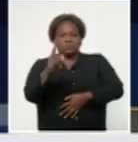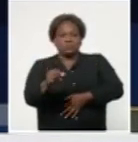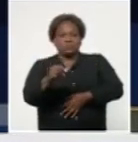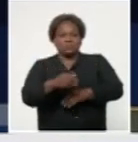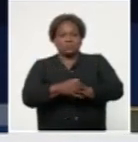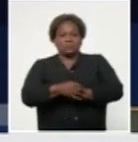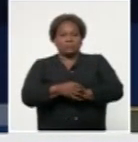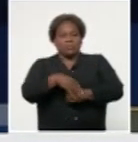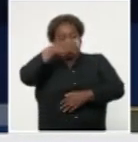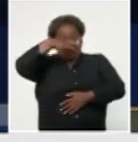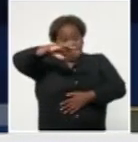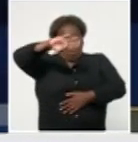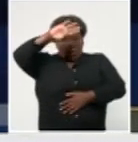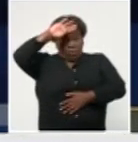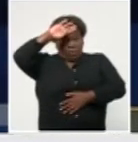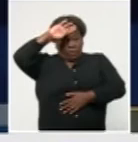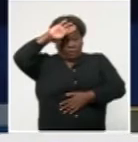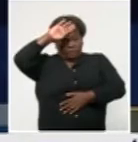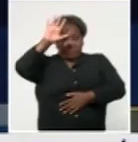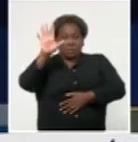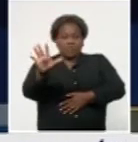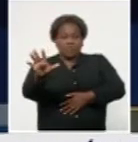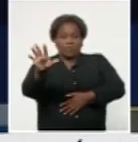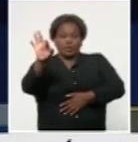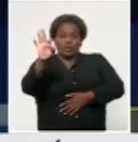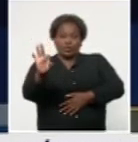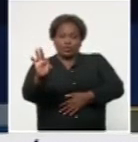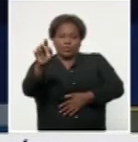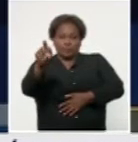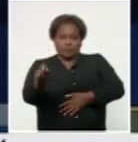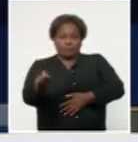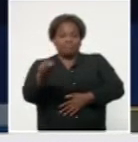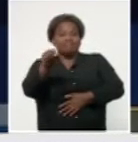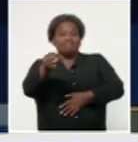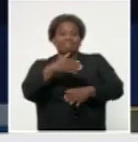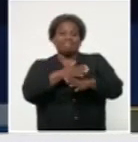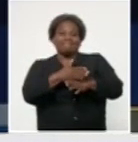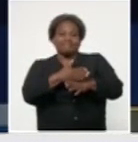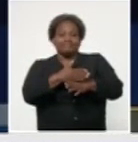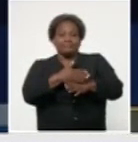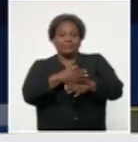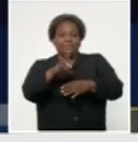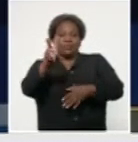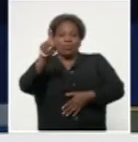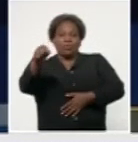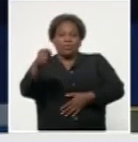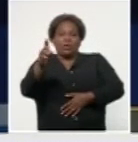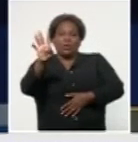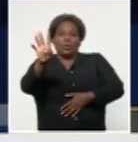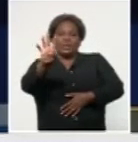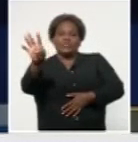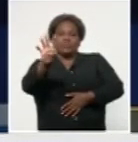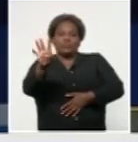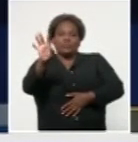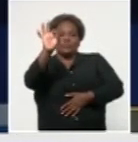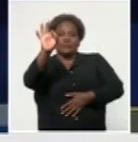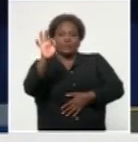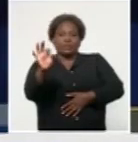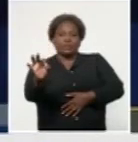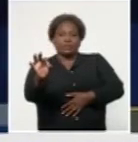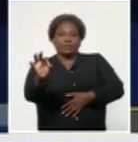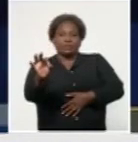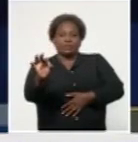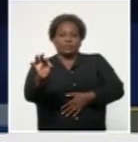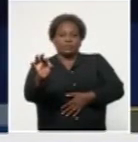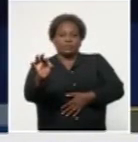and 3.8% meets the indicator for the first phase, and Mayabeque in the San Jose de